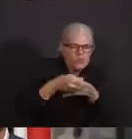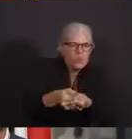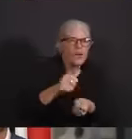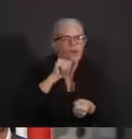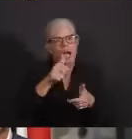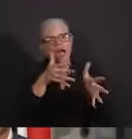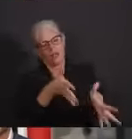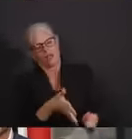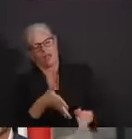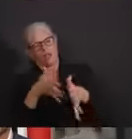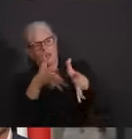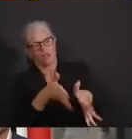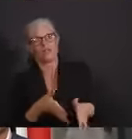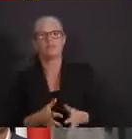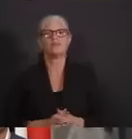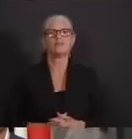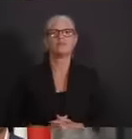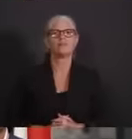bureaucracy, you